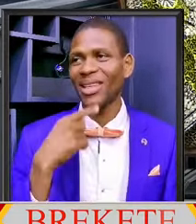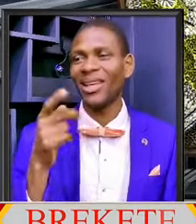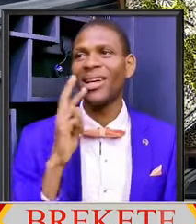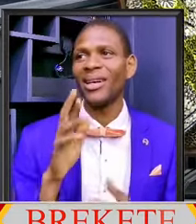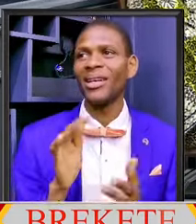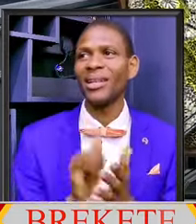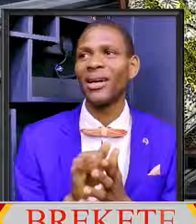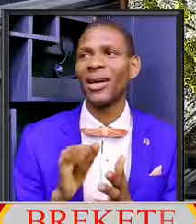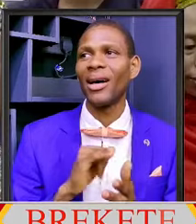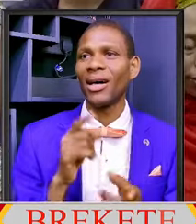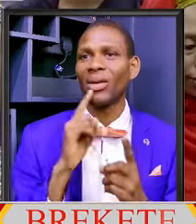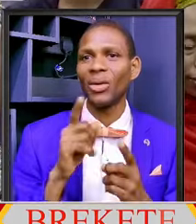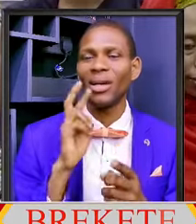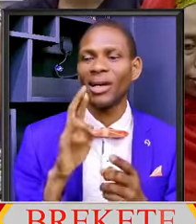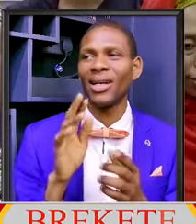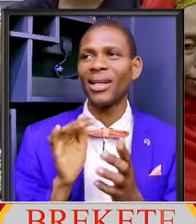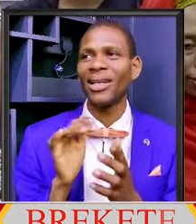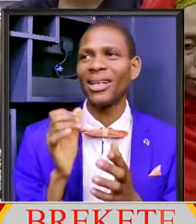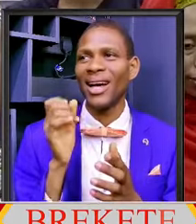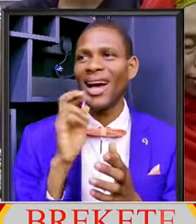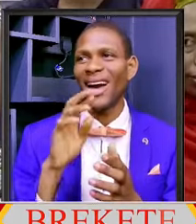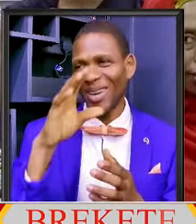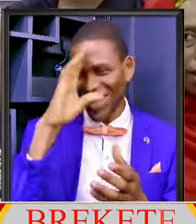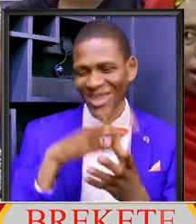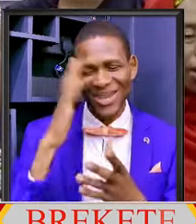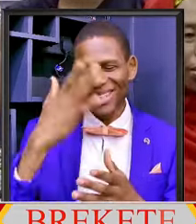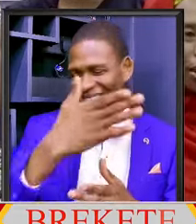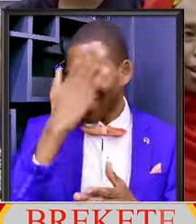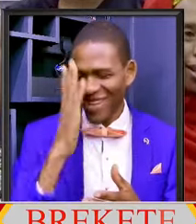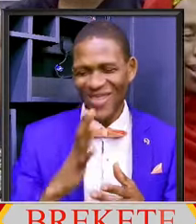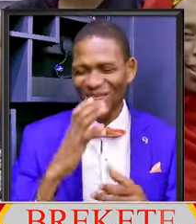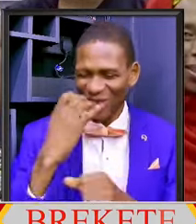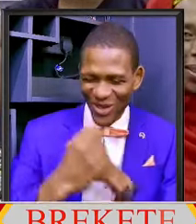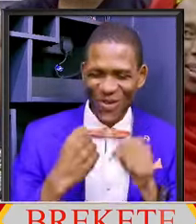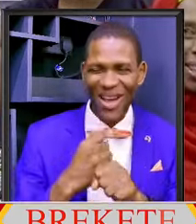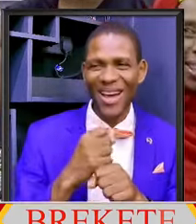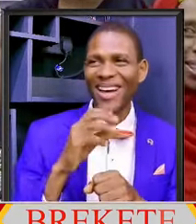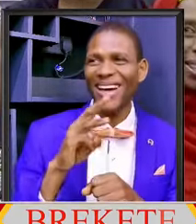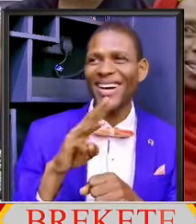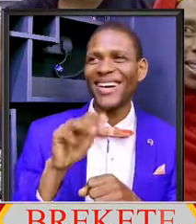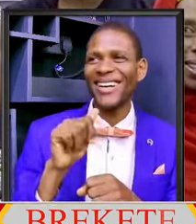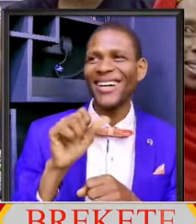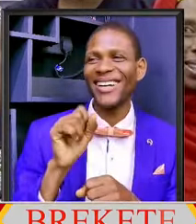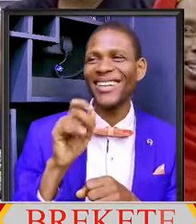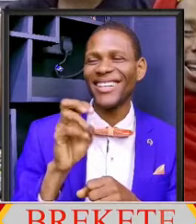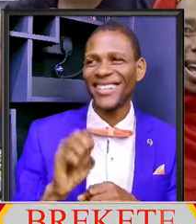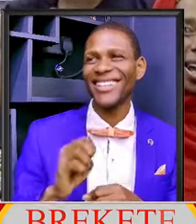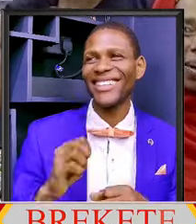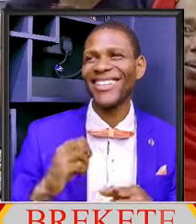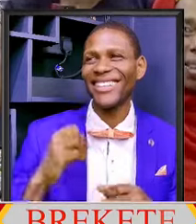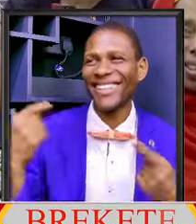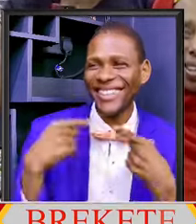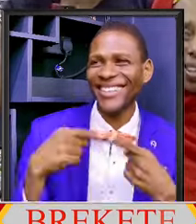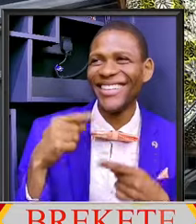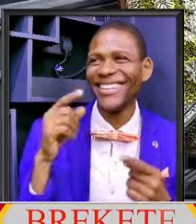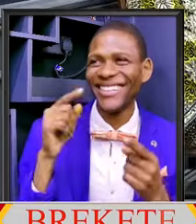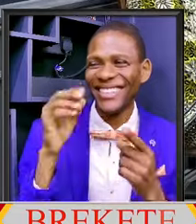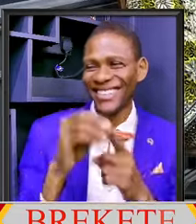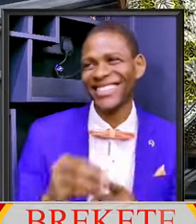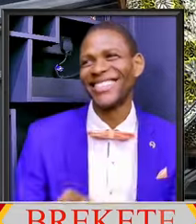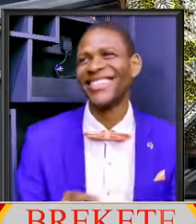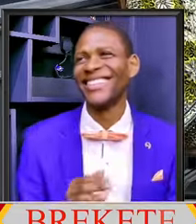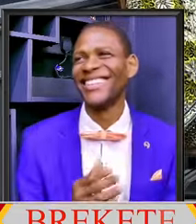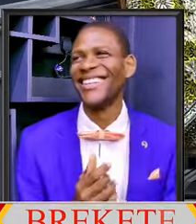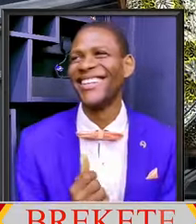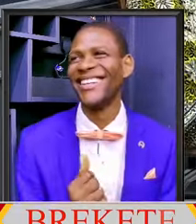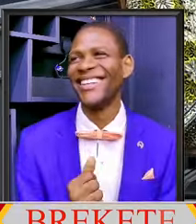her, say, may her husband never suffer waist pain. Amen. And may you never suffer waist pain too.